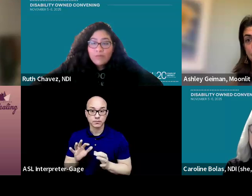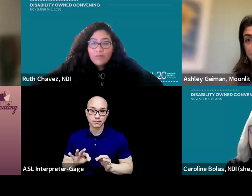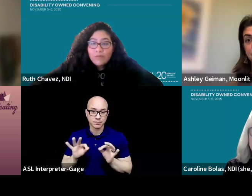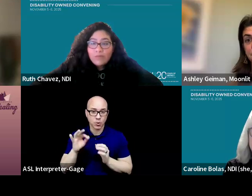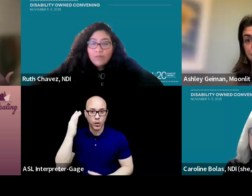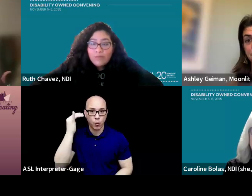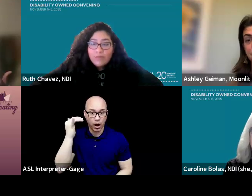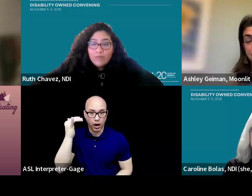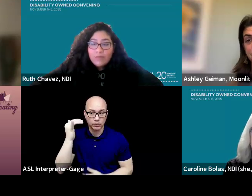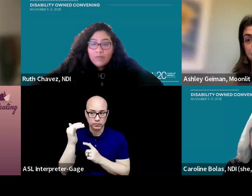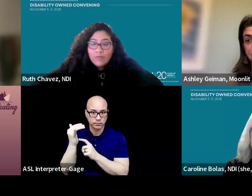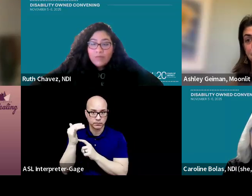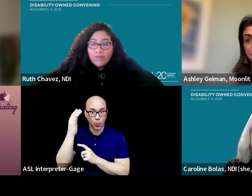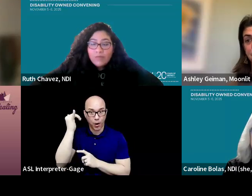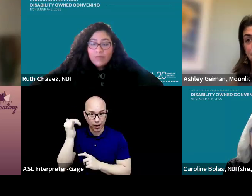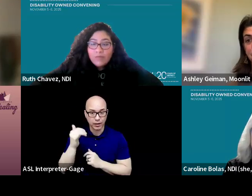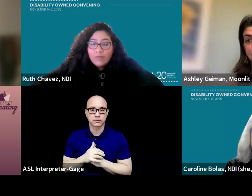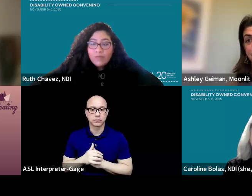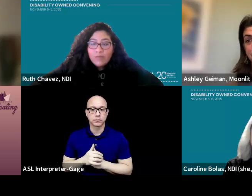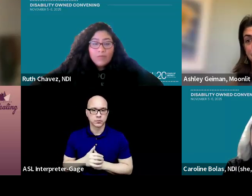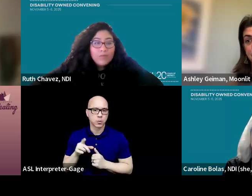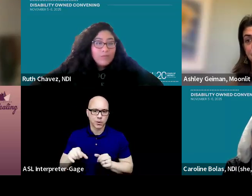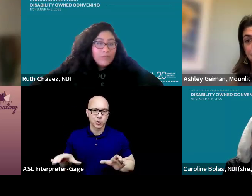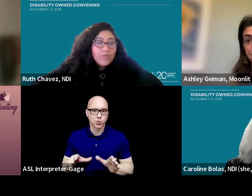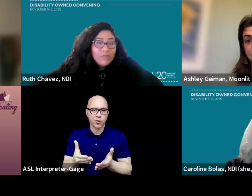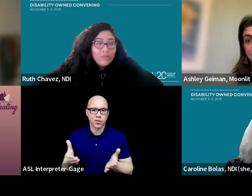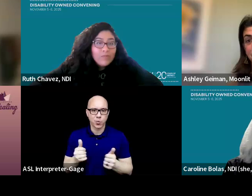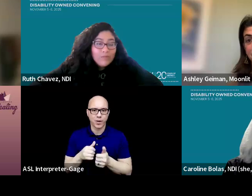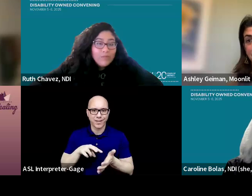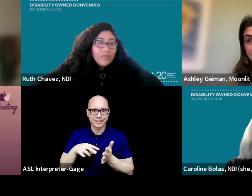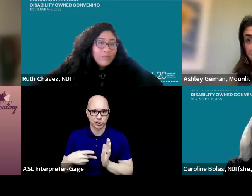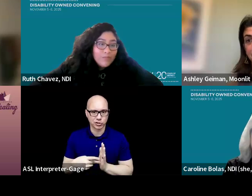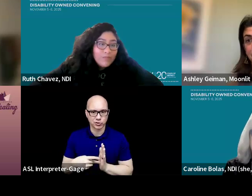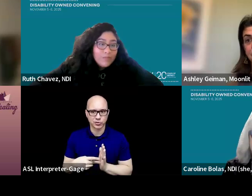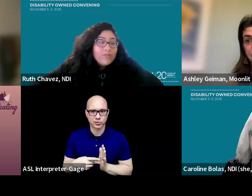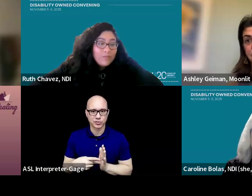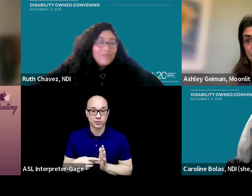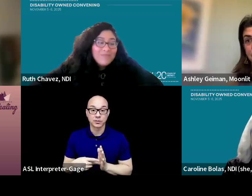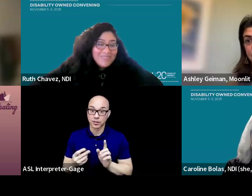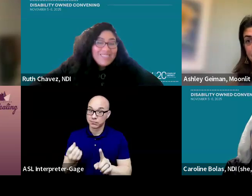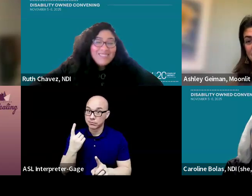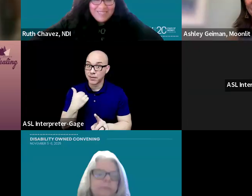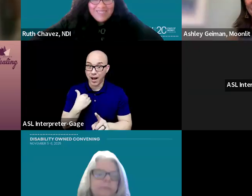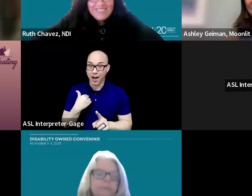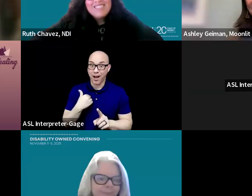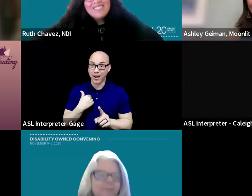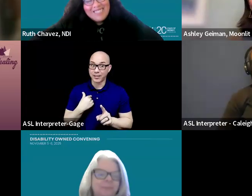you don't do anything else, and intentionality, because that's helped me, because I went down a lot of rabbit holes with